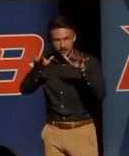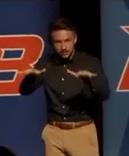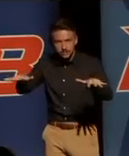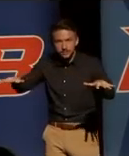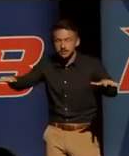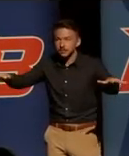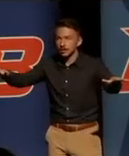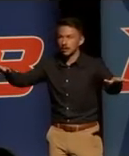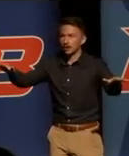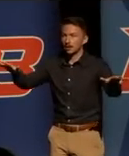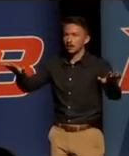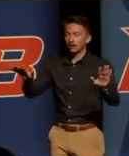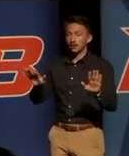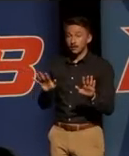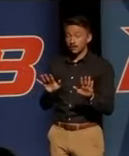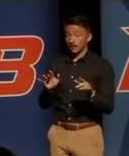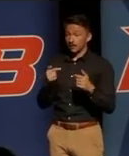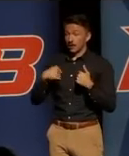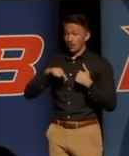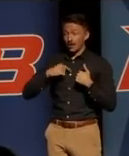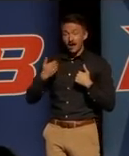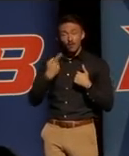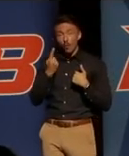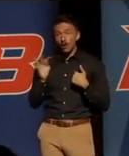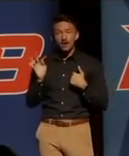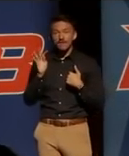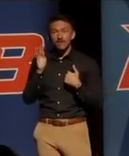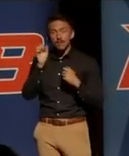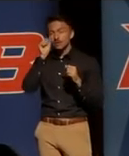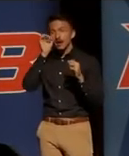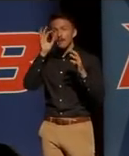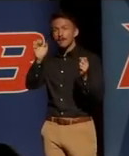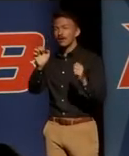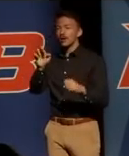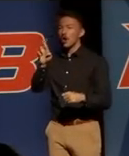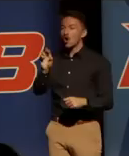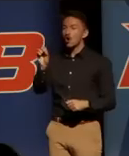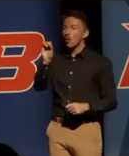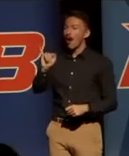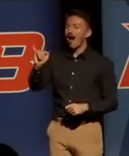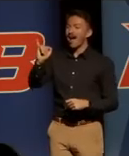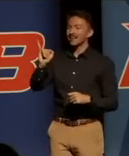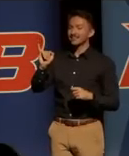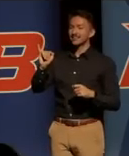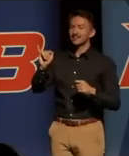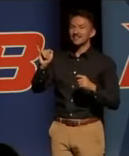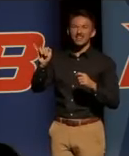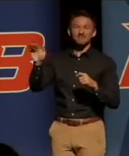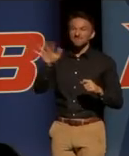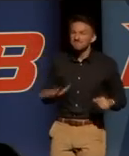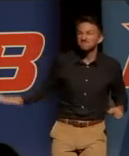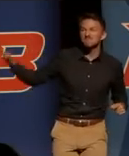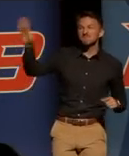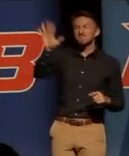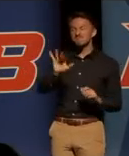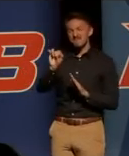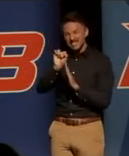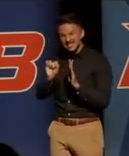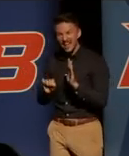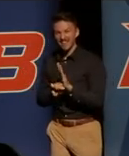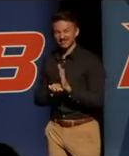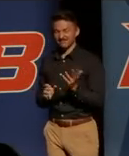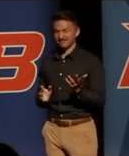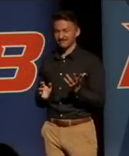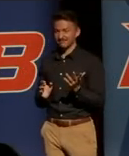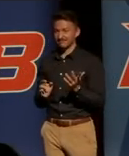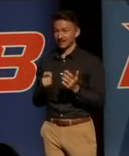We have one of the most incredible ROIs in this state. A recent study conducted